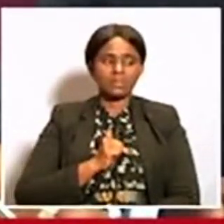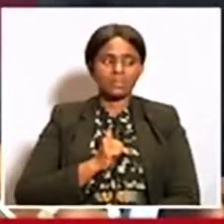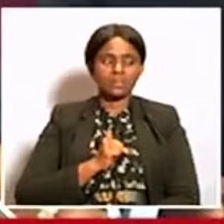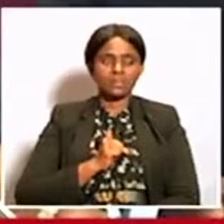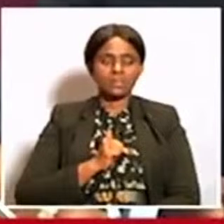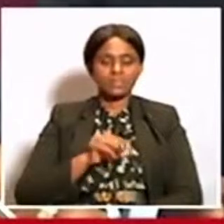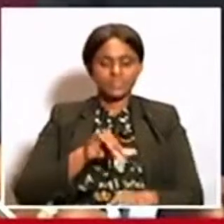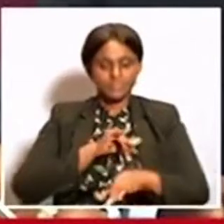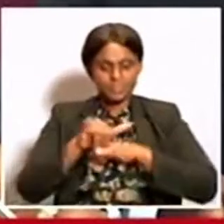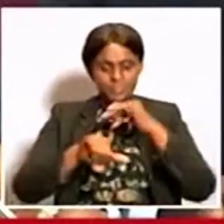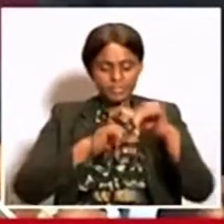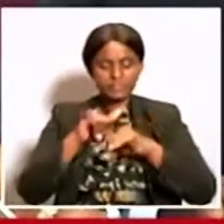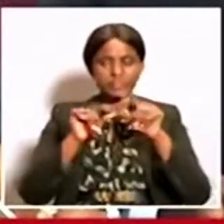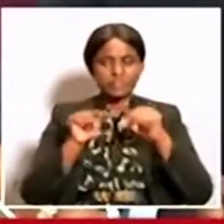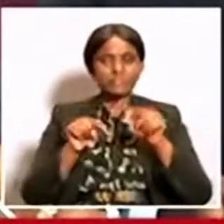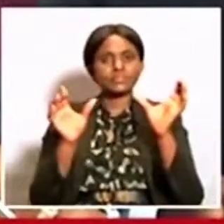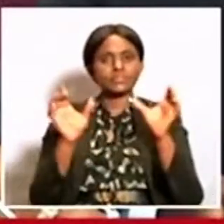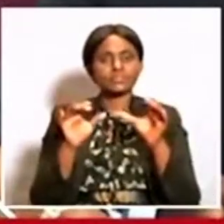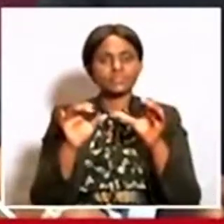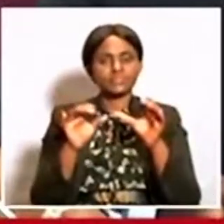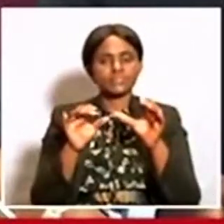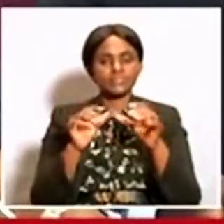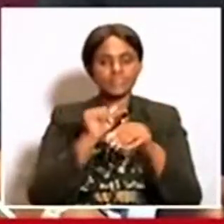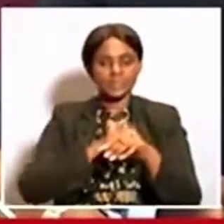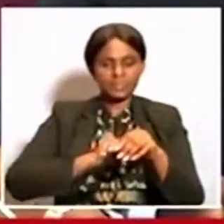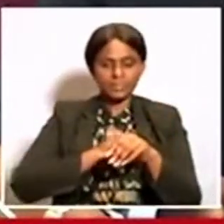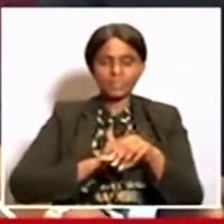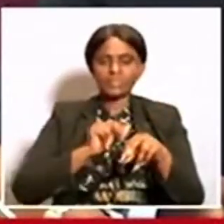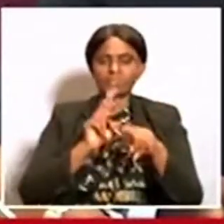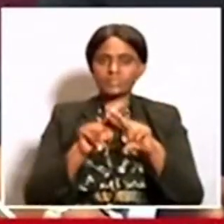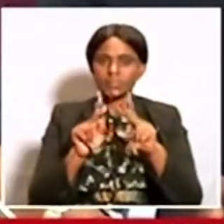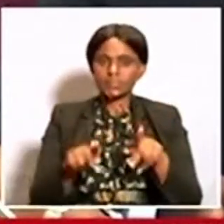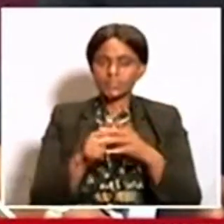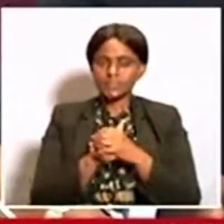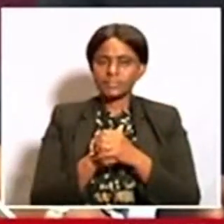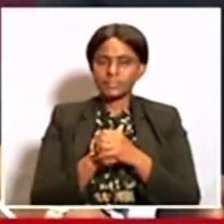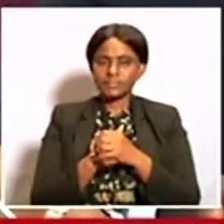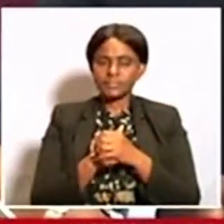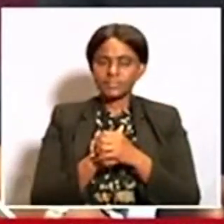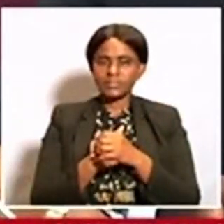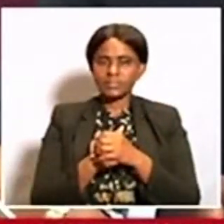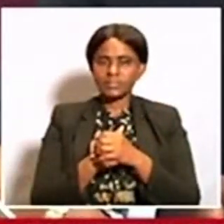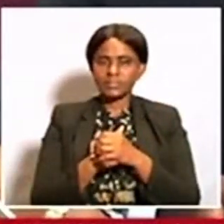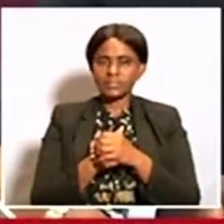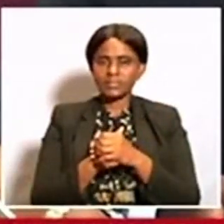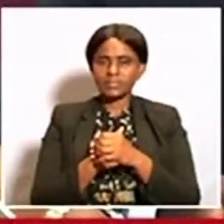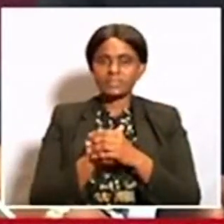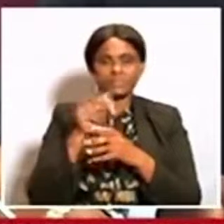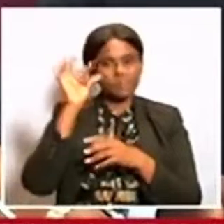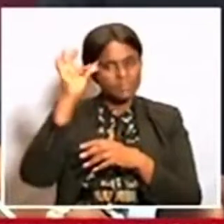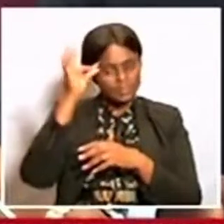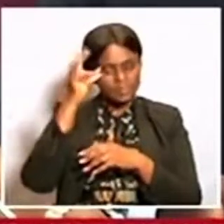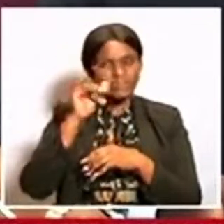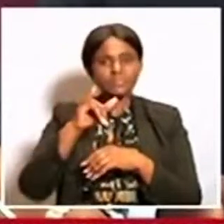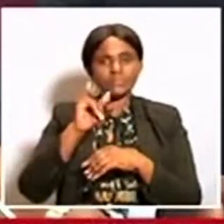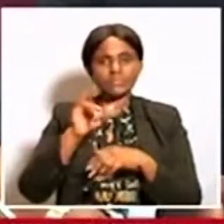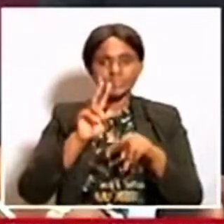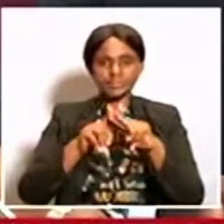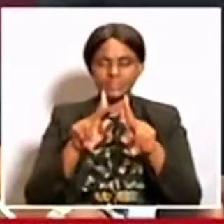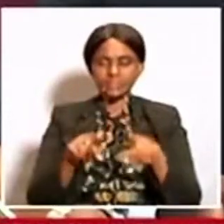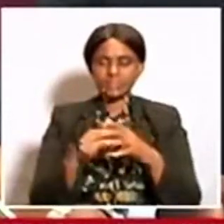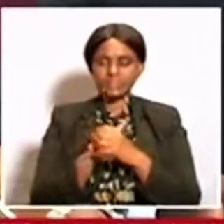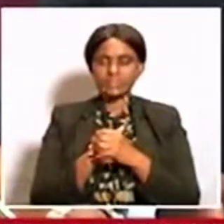misleading the House. I'm sorry, Chair. No. Now the question is that, yes, Chair,